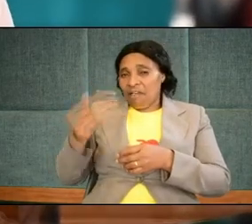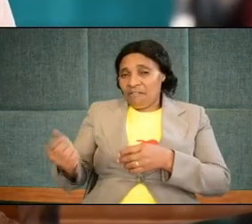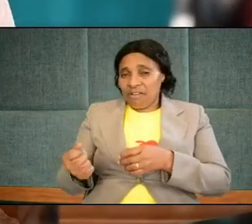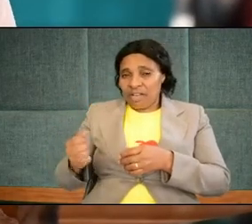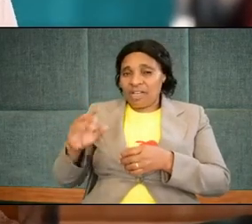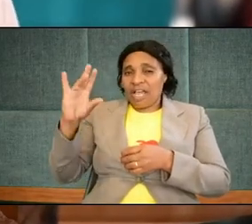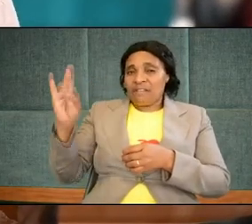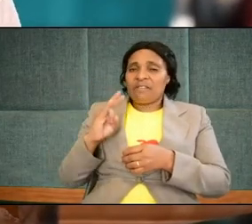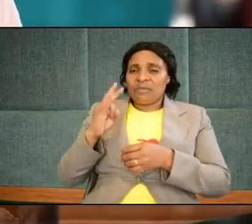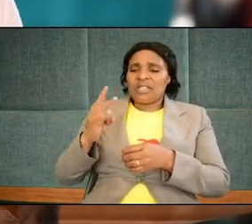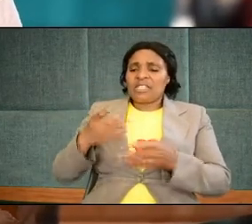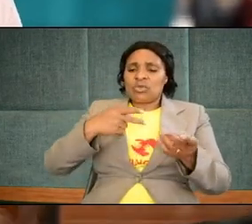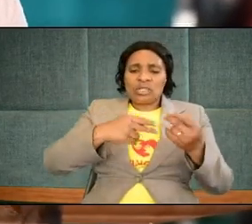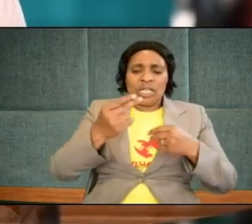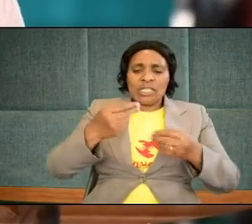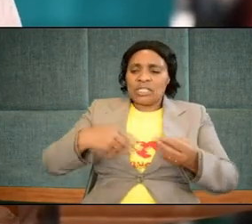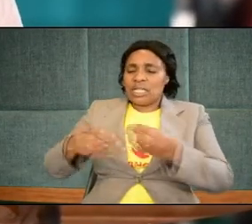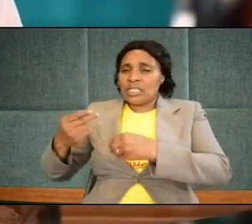to sell Bibles